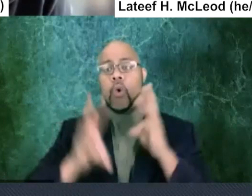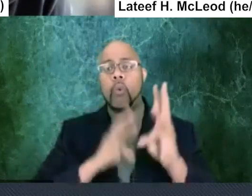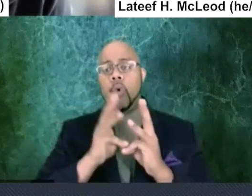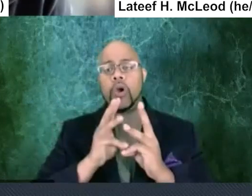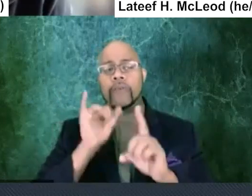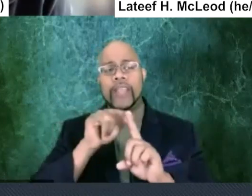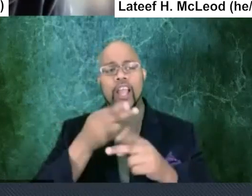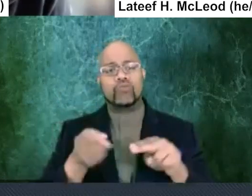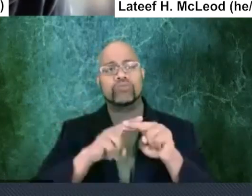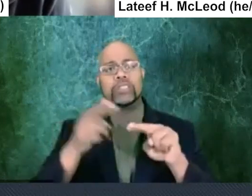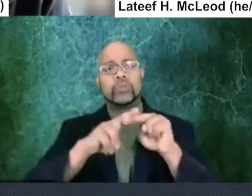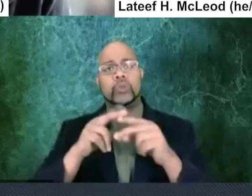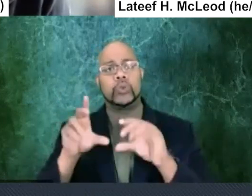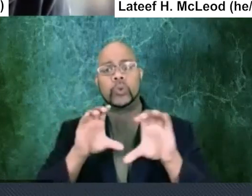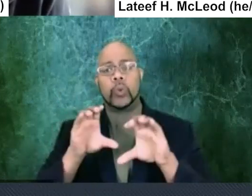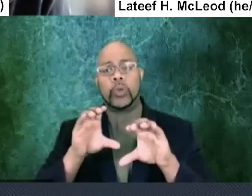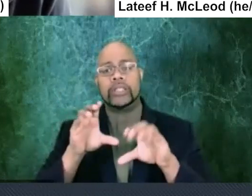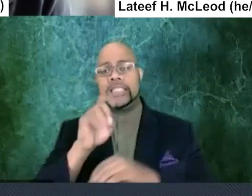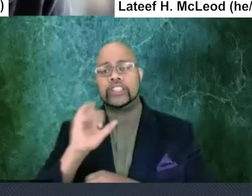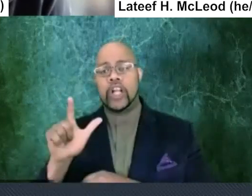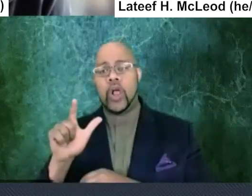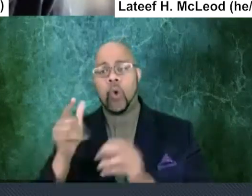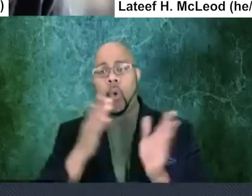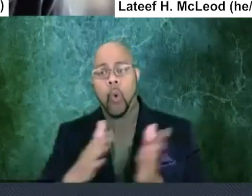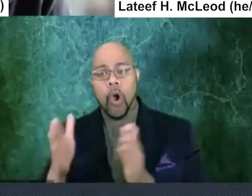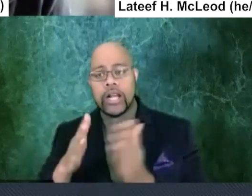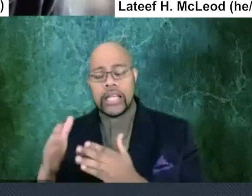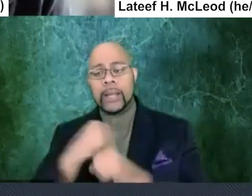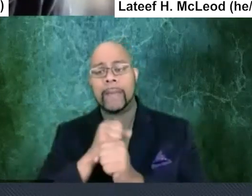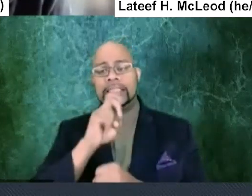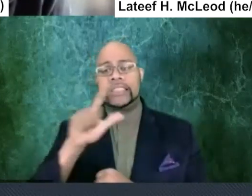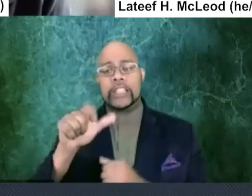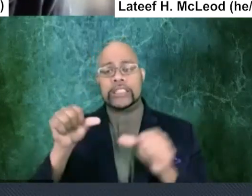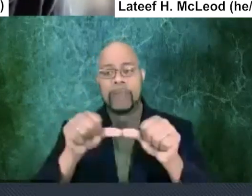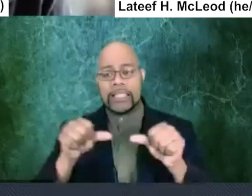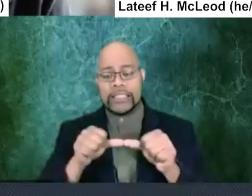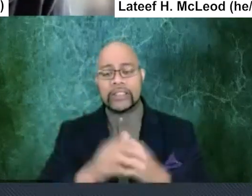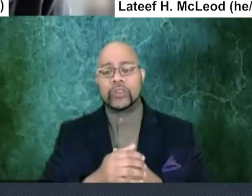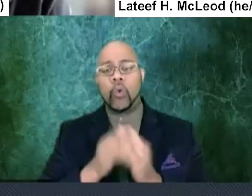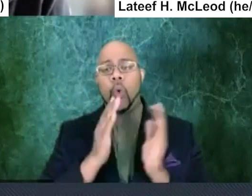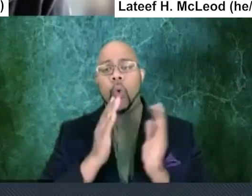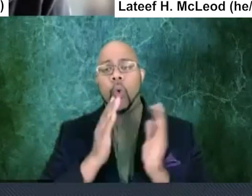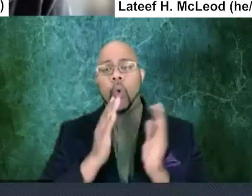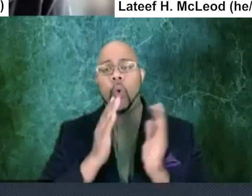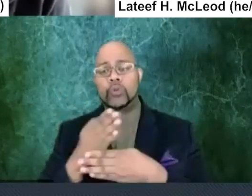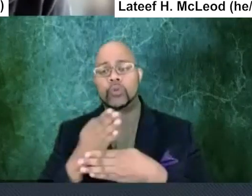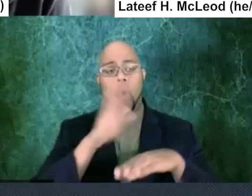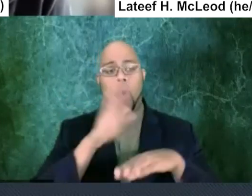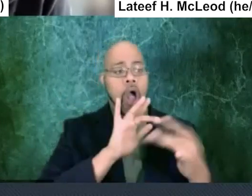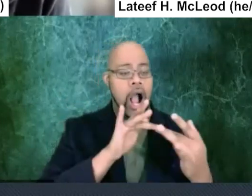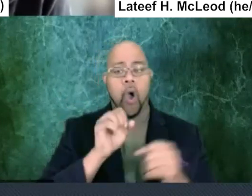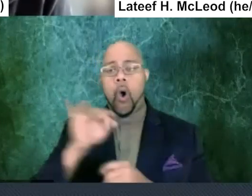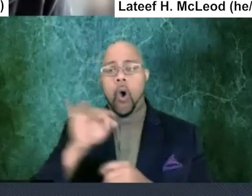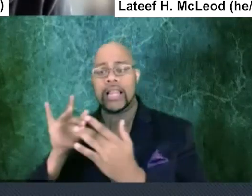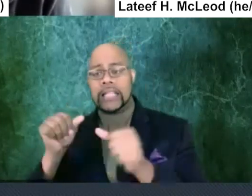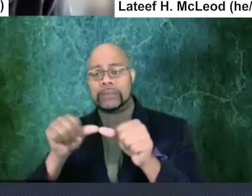we're increasingly doing digital organizing, creating digital spaces, organizing between online and offline